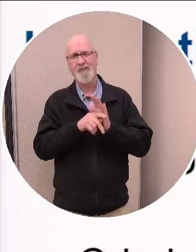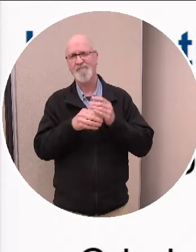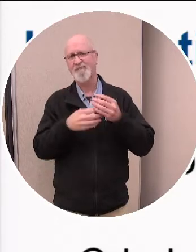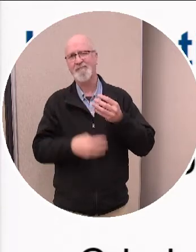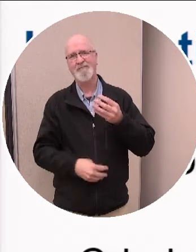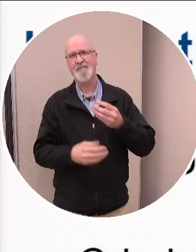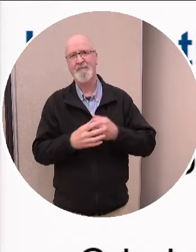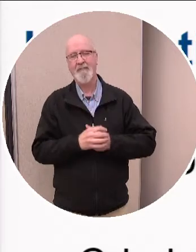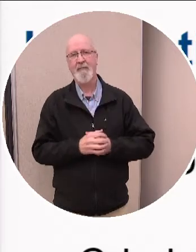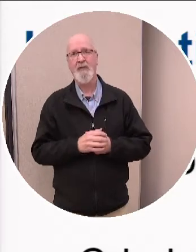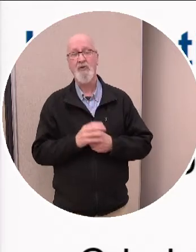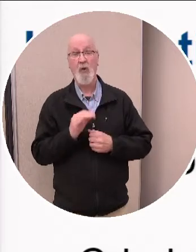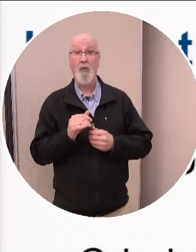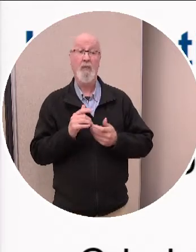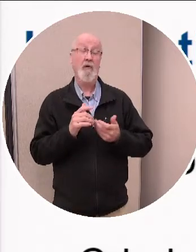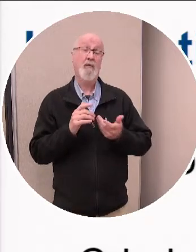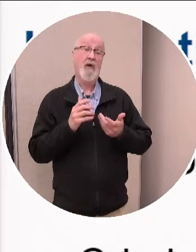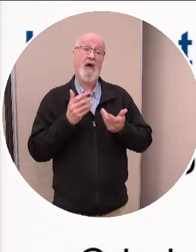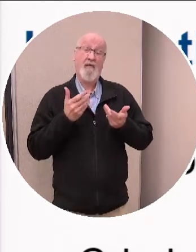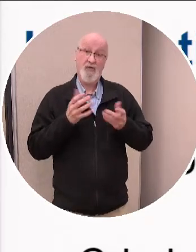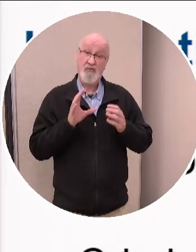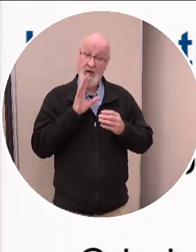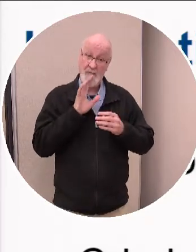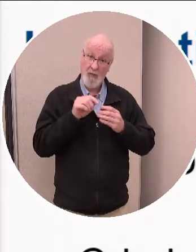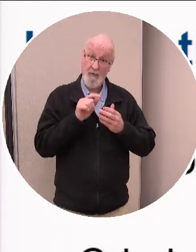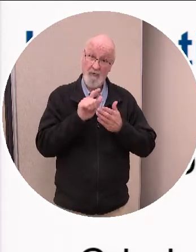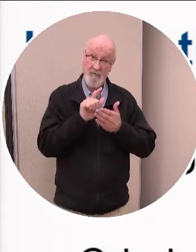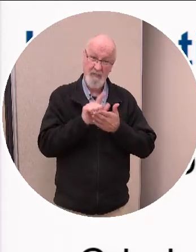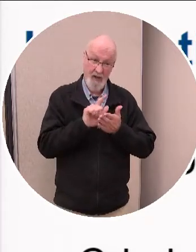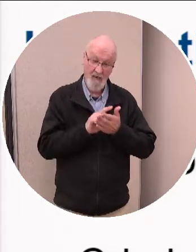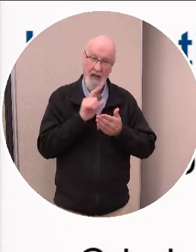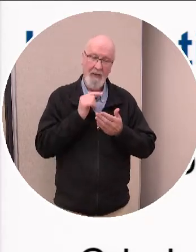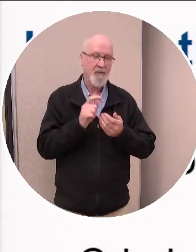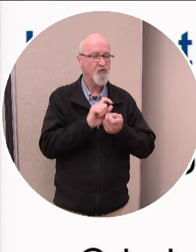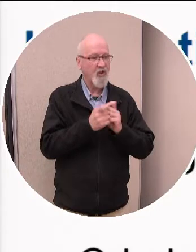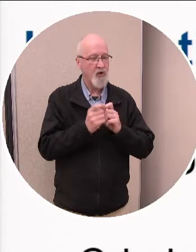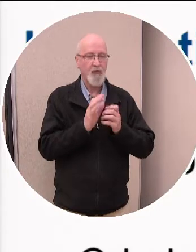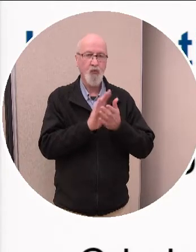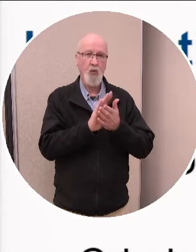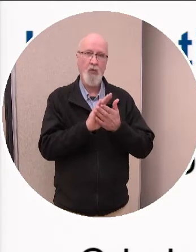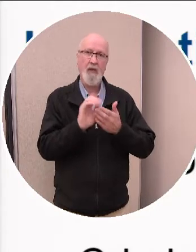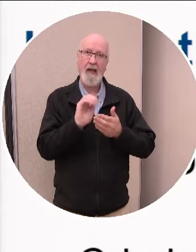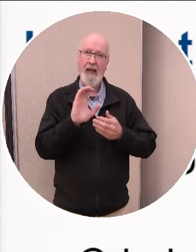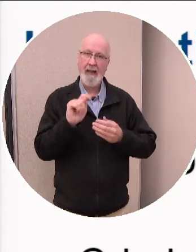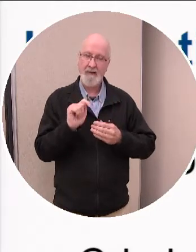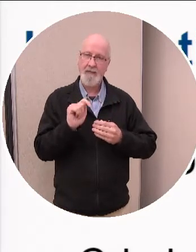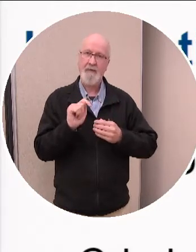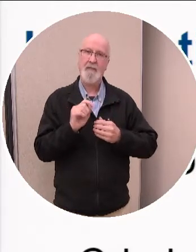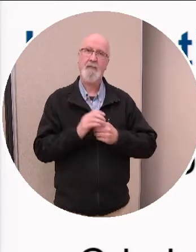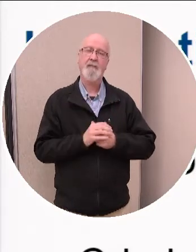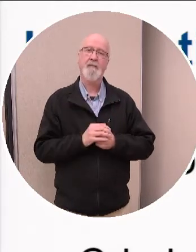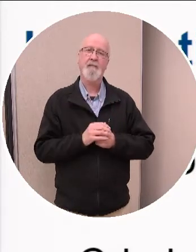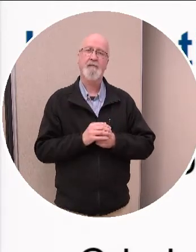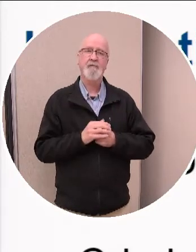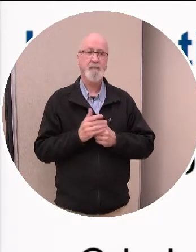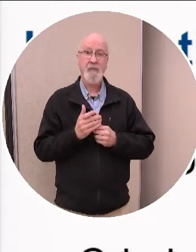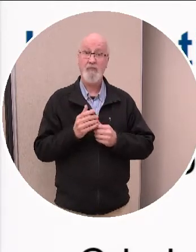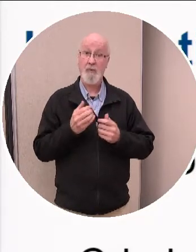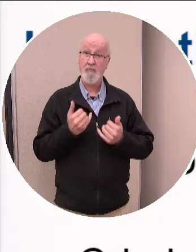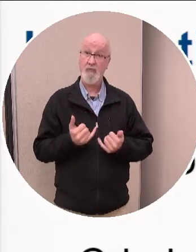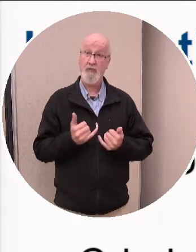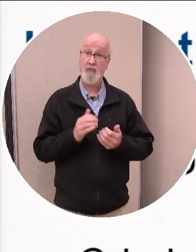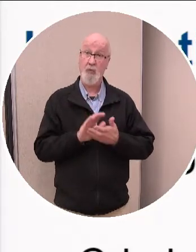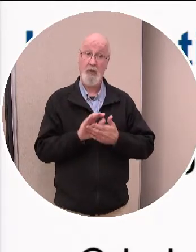So the legislation I spoke to earlier, the Change the Schools Act, but the current Schools Act also